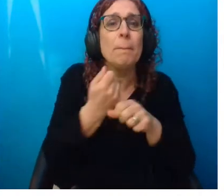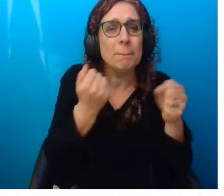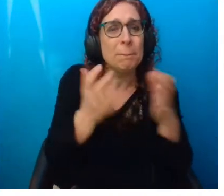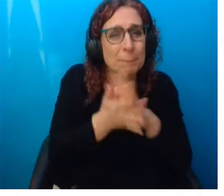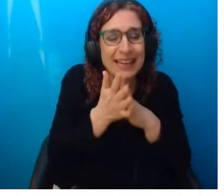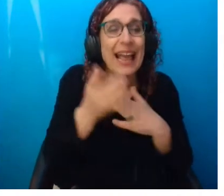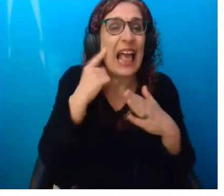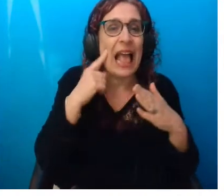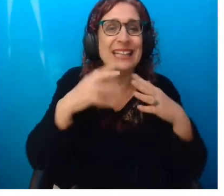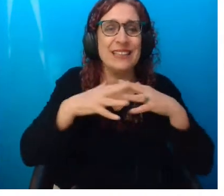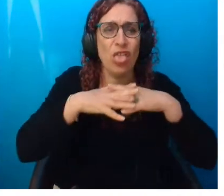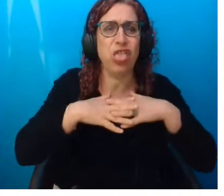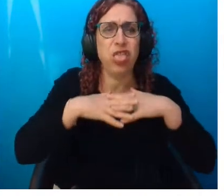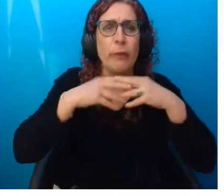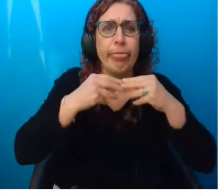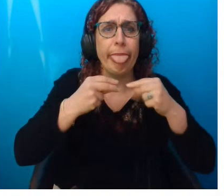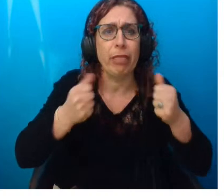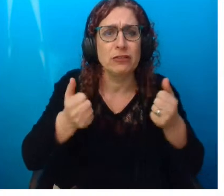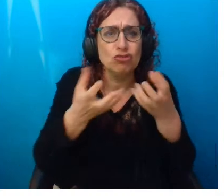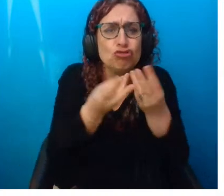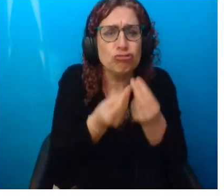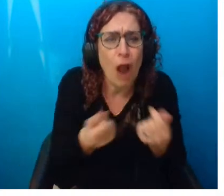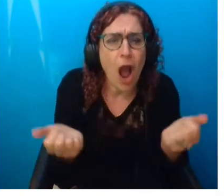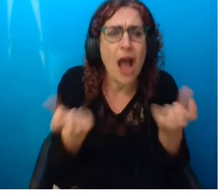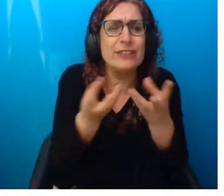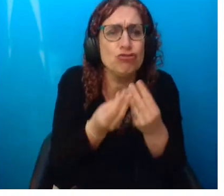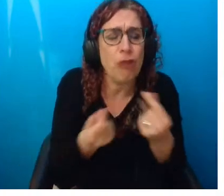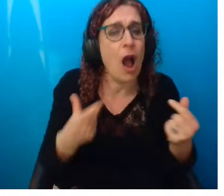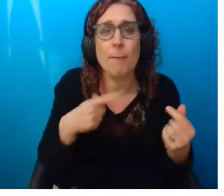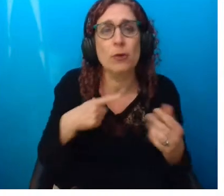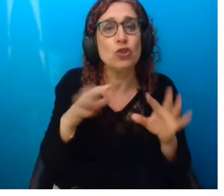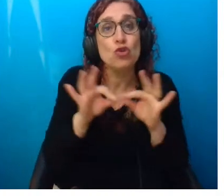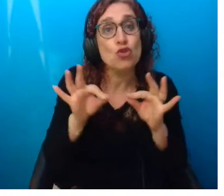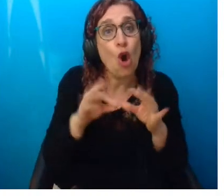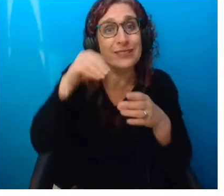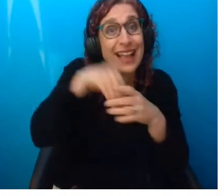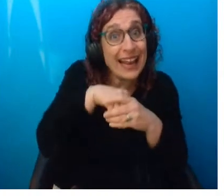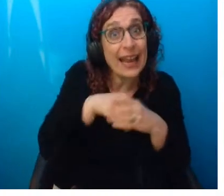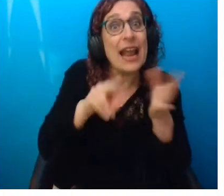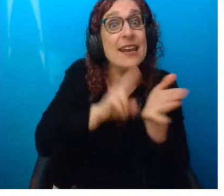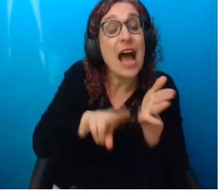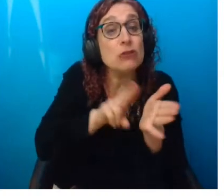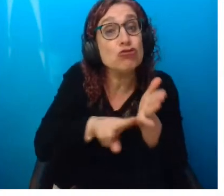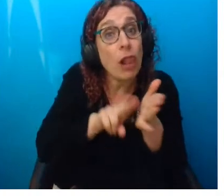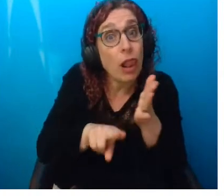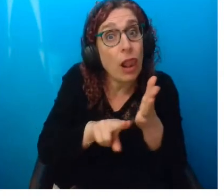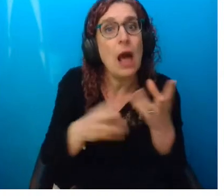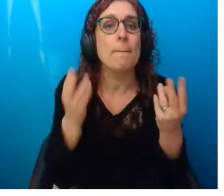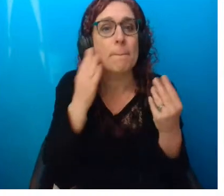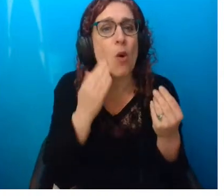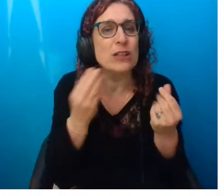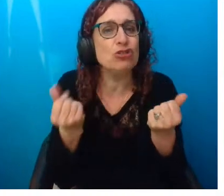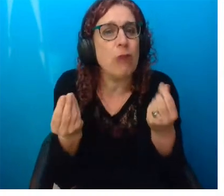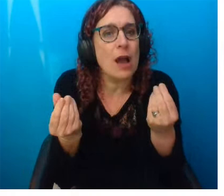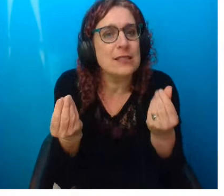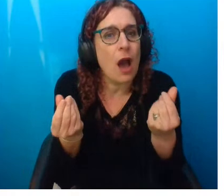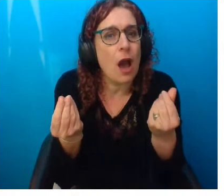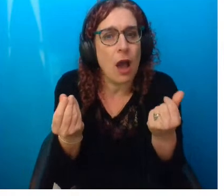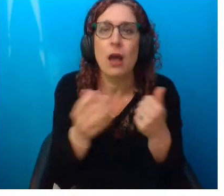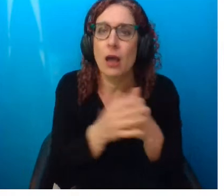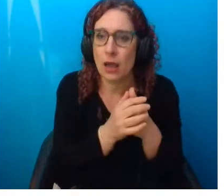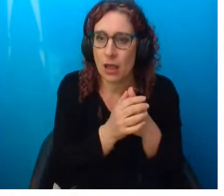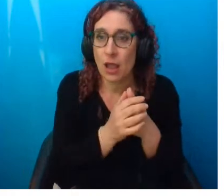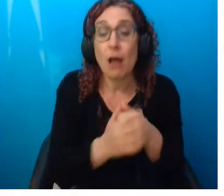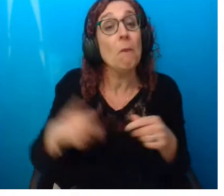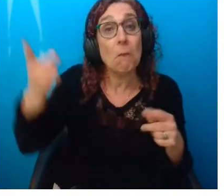missing natural moisturizers. Now, the filaggrin mutations are carried by about 10% of the background